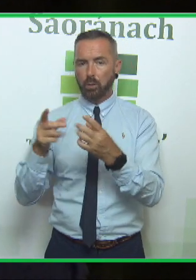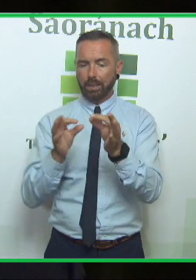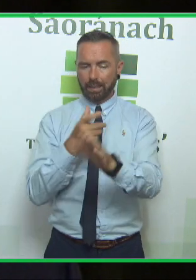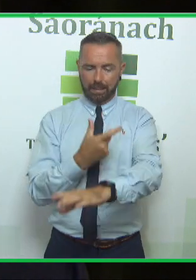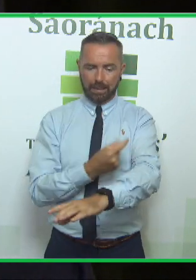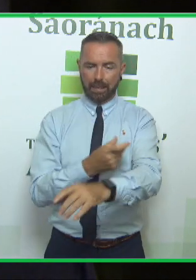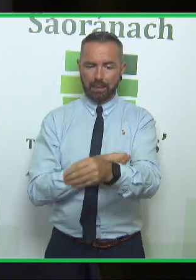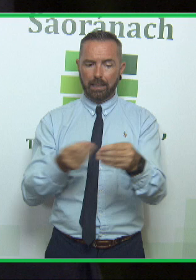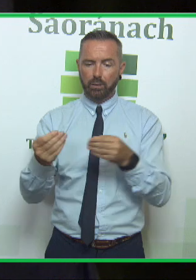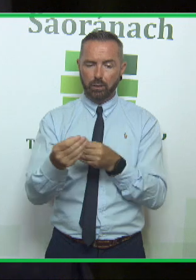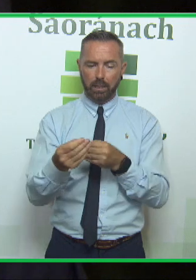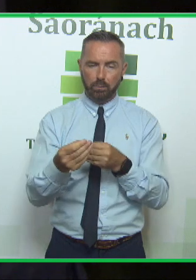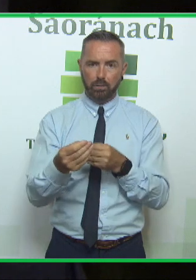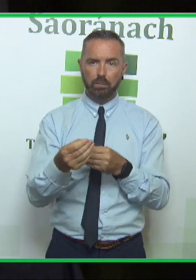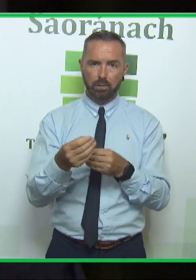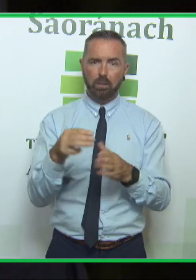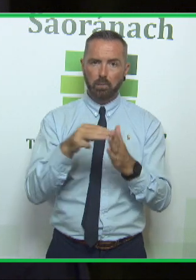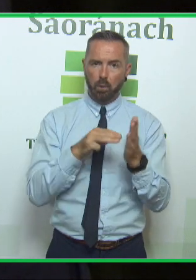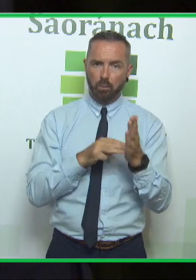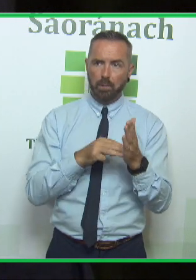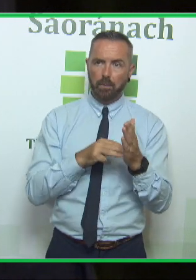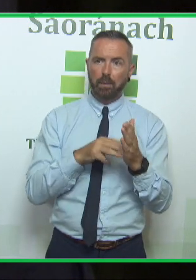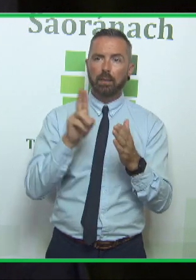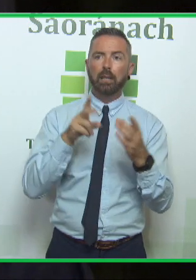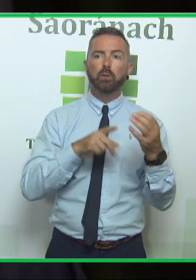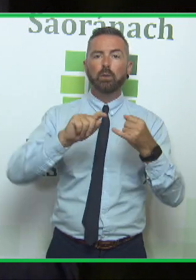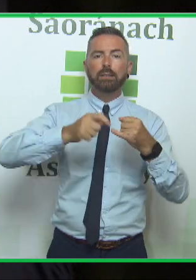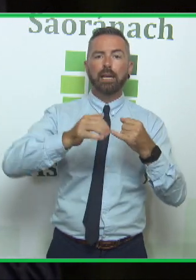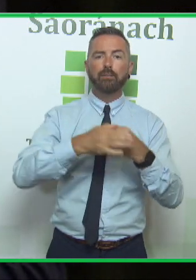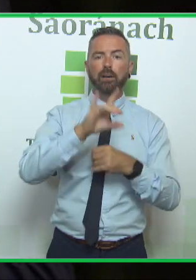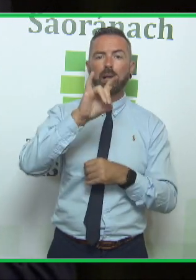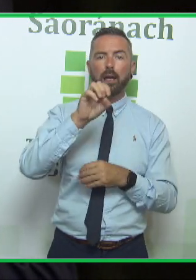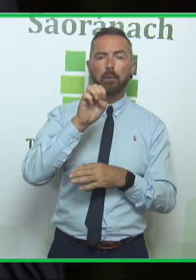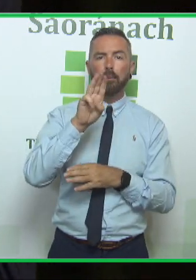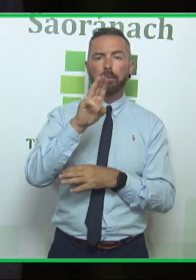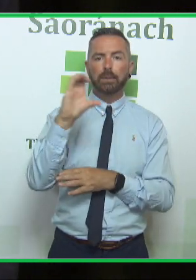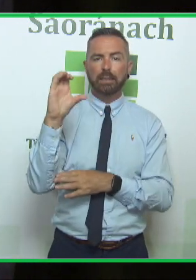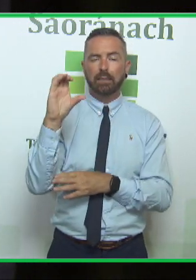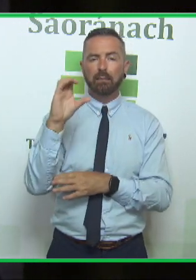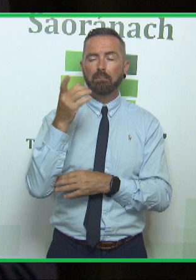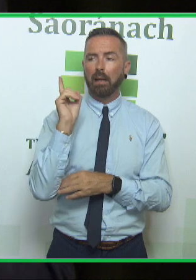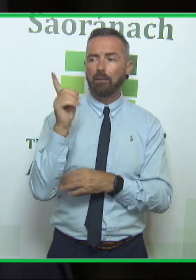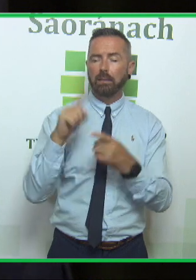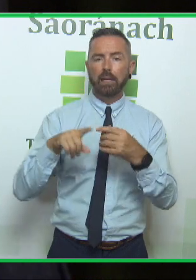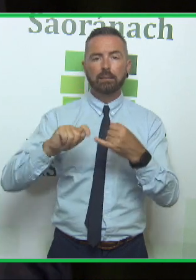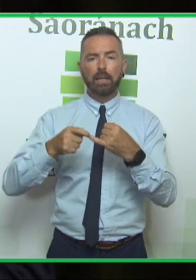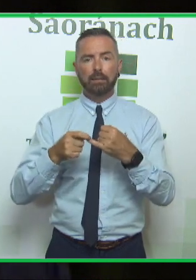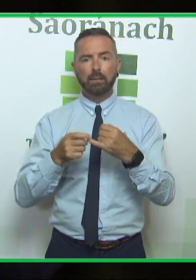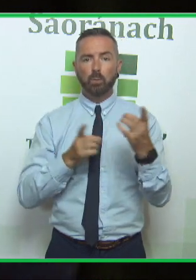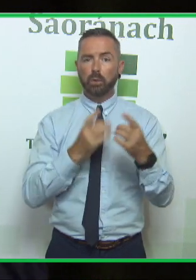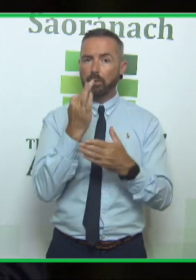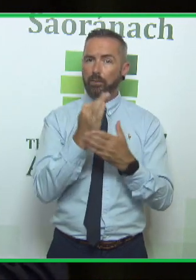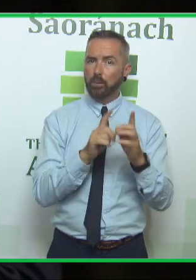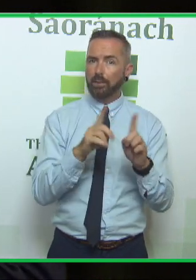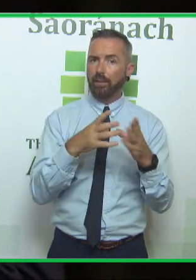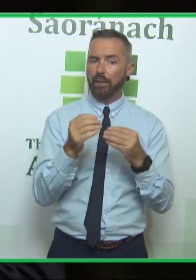that. We can do Hep C advice and testing, and we can link people into treatment. We do a number of things,